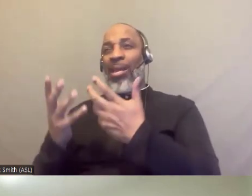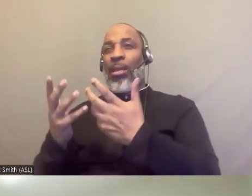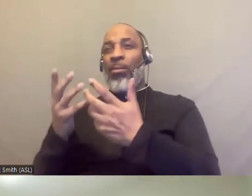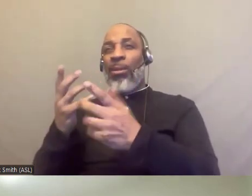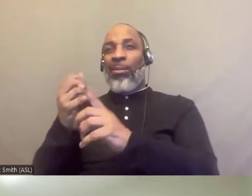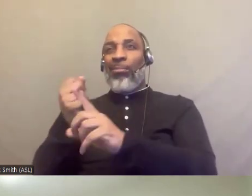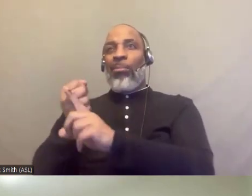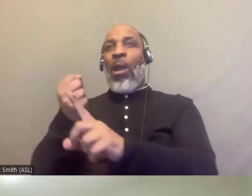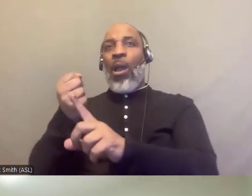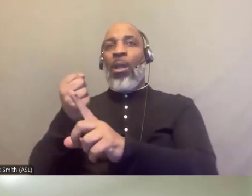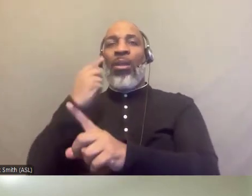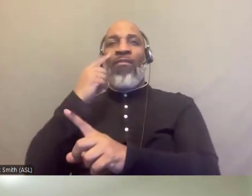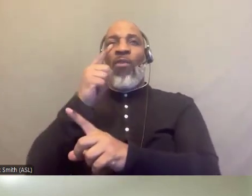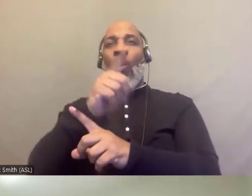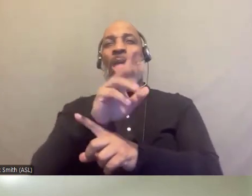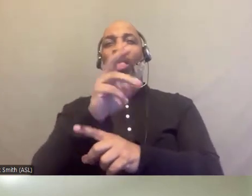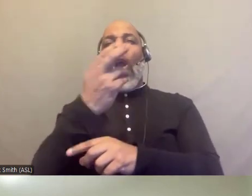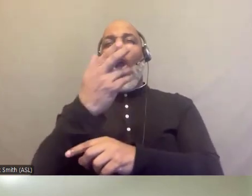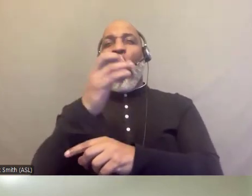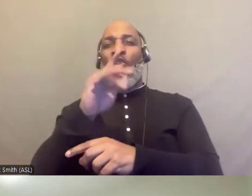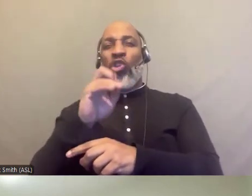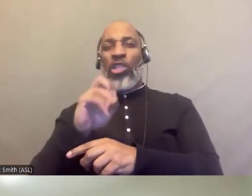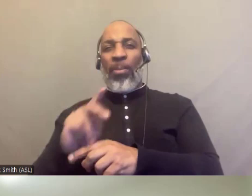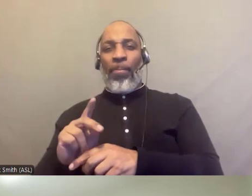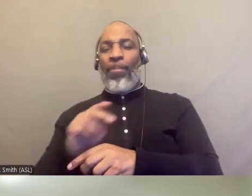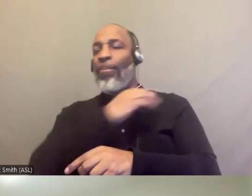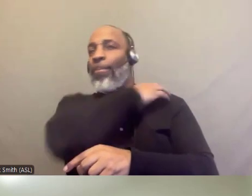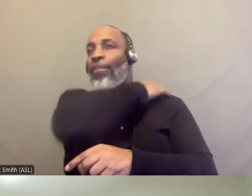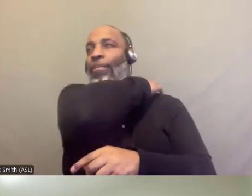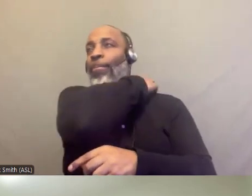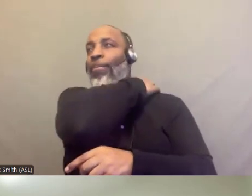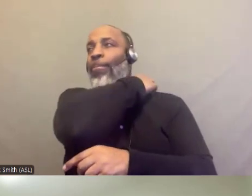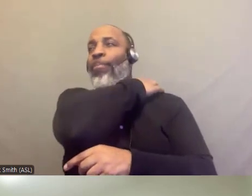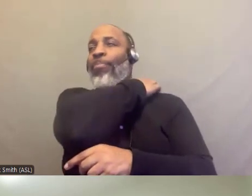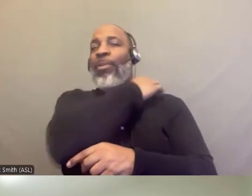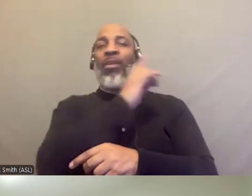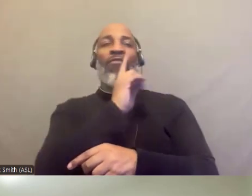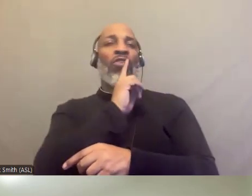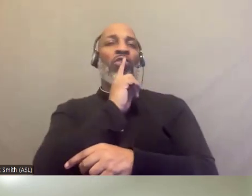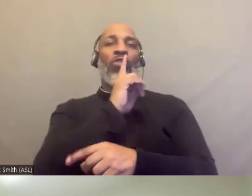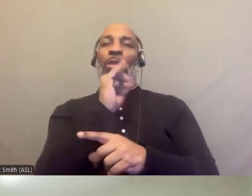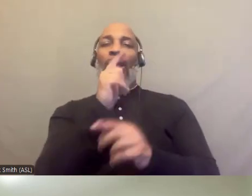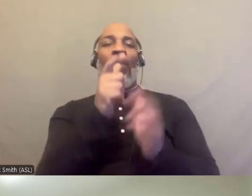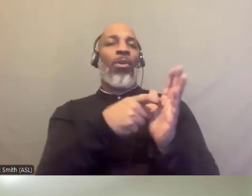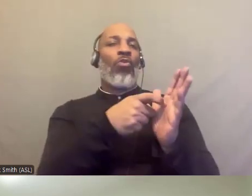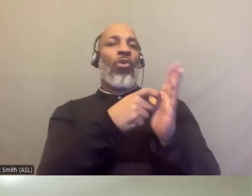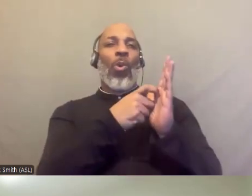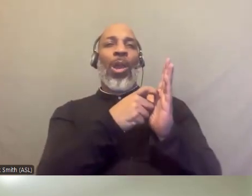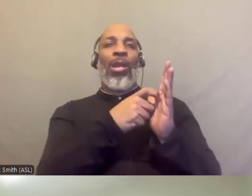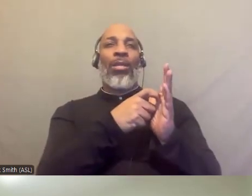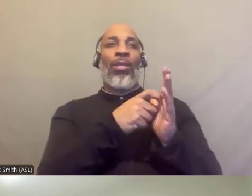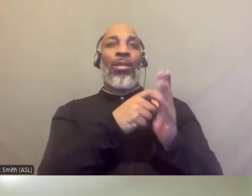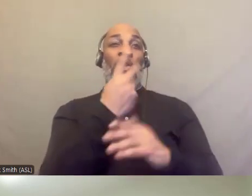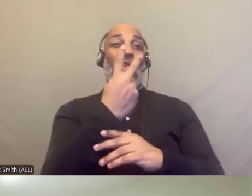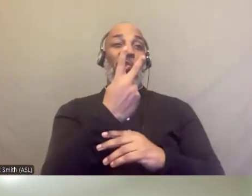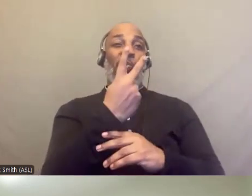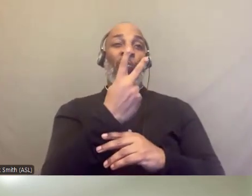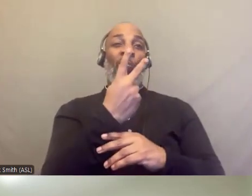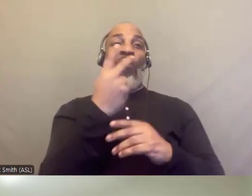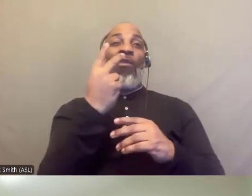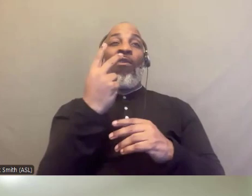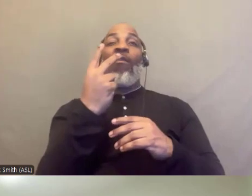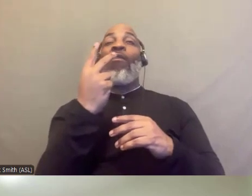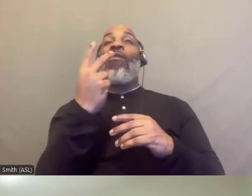undue hardship. Yeah, that's the flip side. For sure, an employer is not going to be required to hire 2 bus drivers to fill one bus